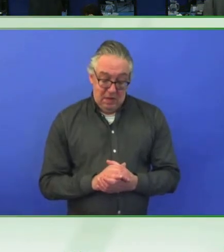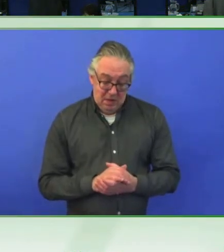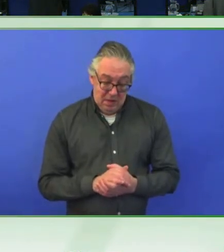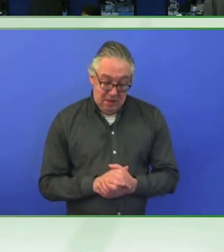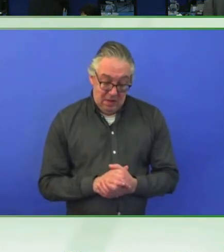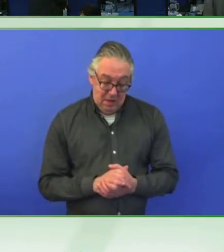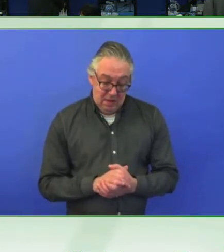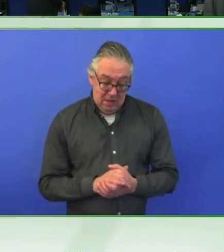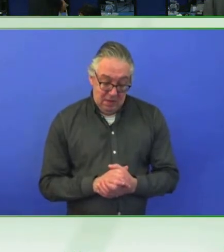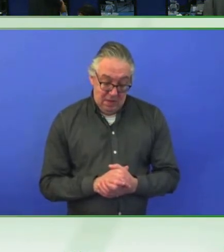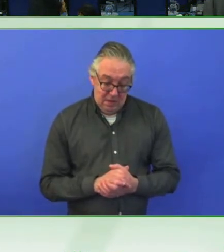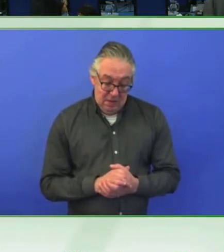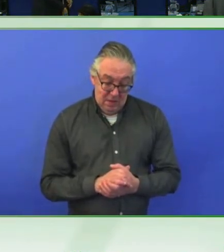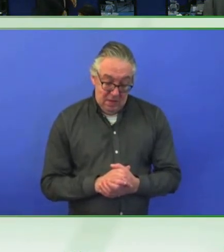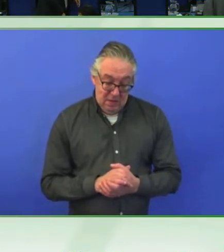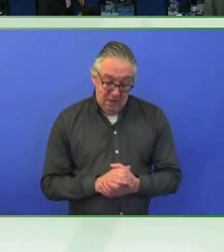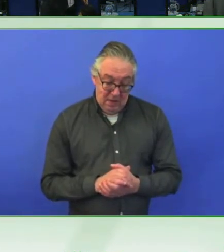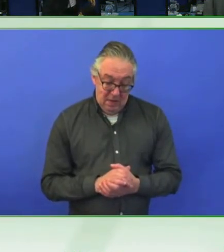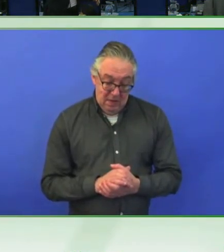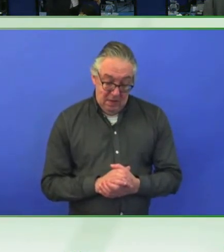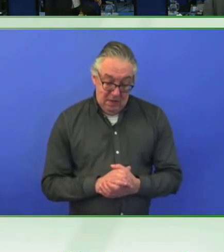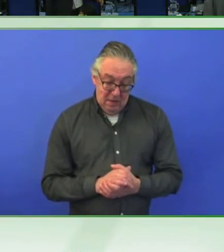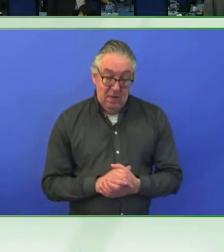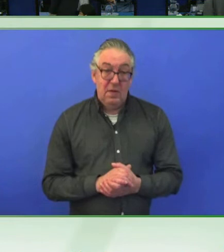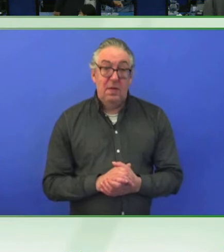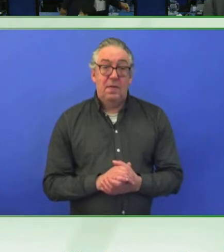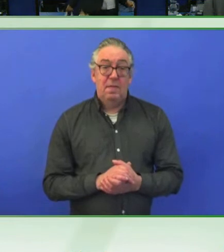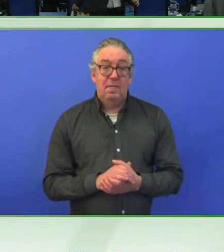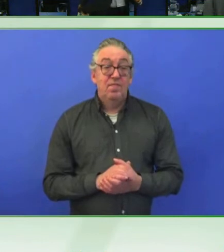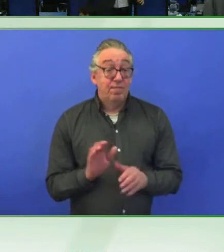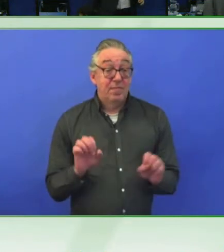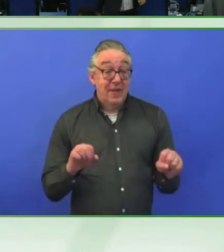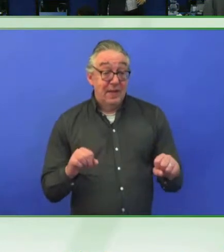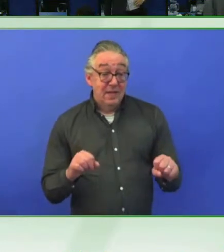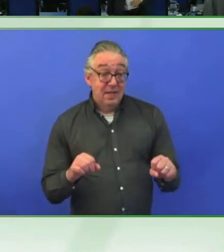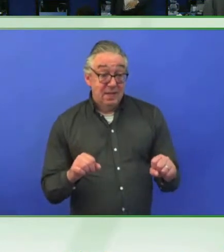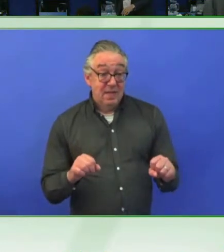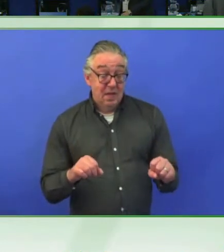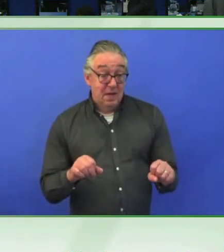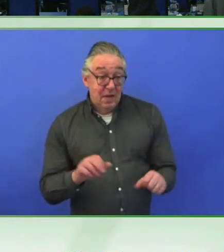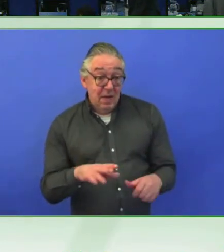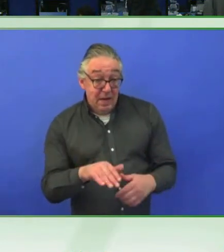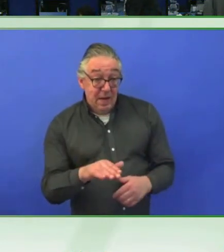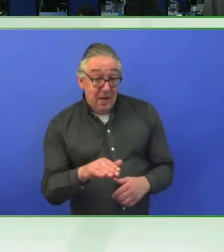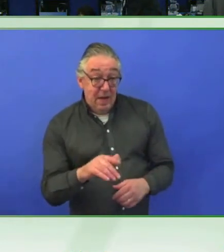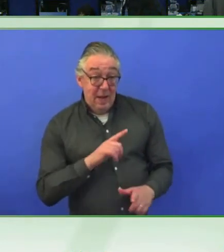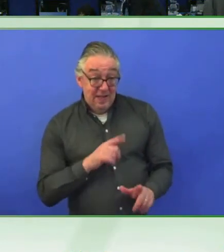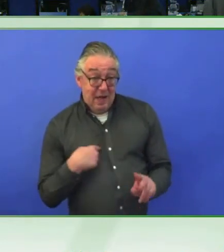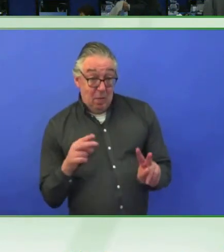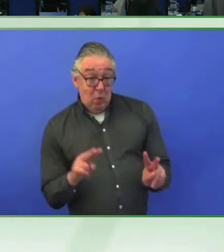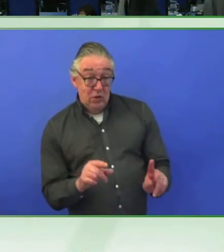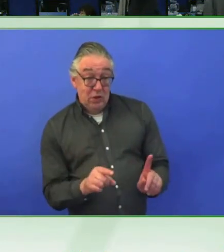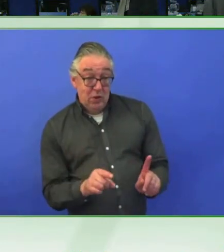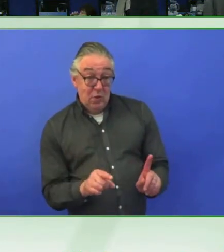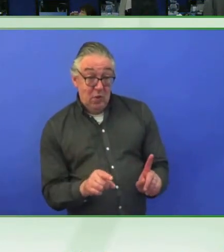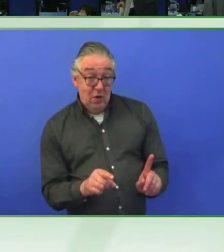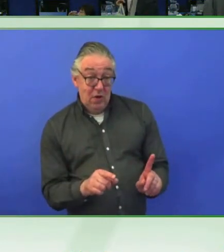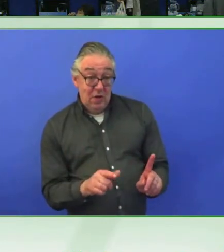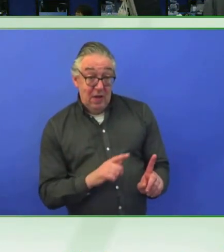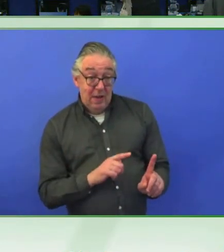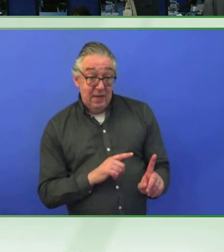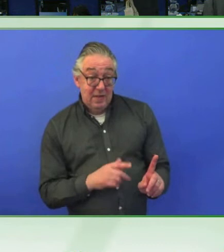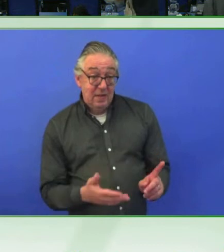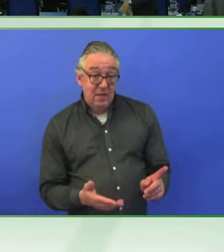interact, and you have technology such as artificial that's in the